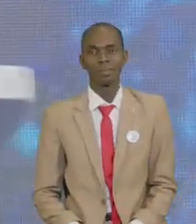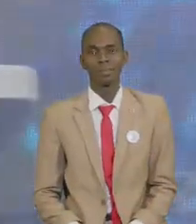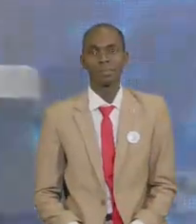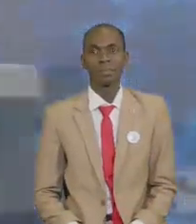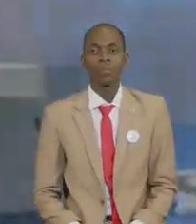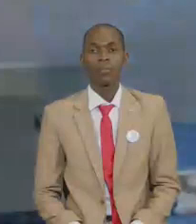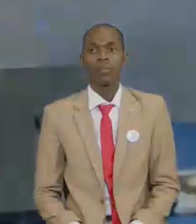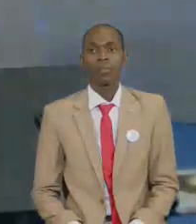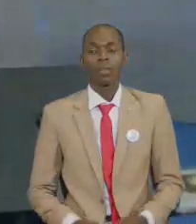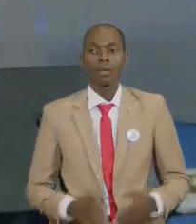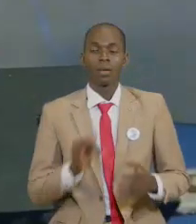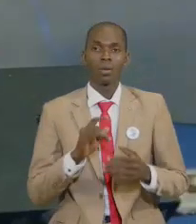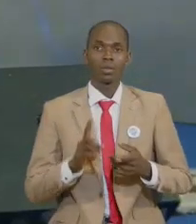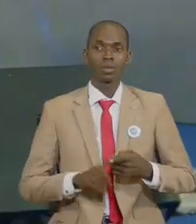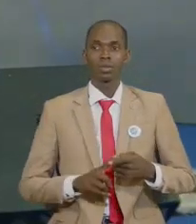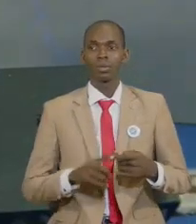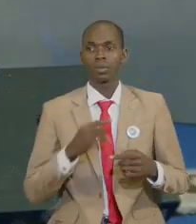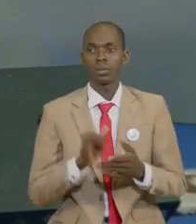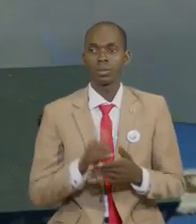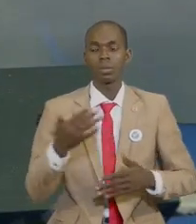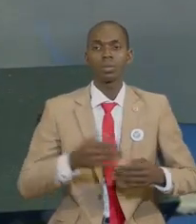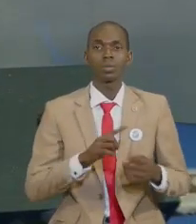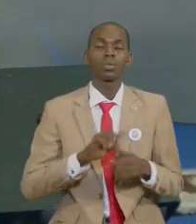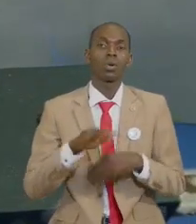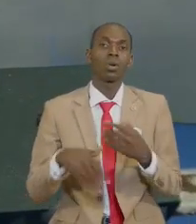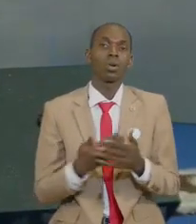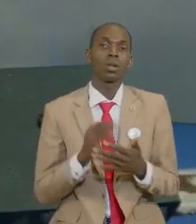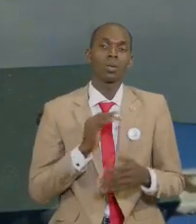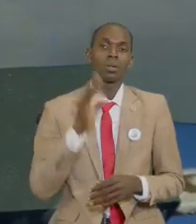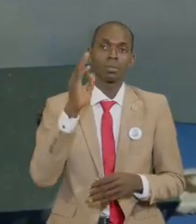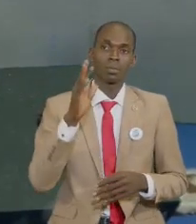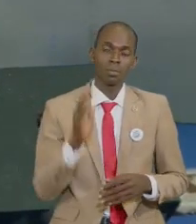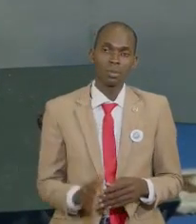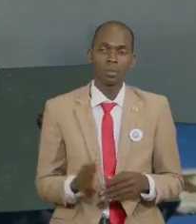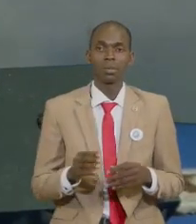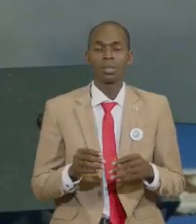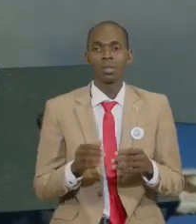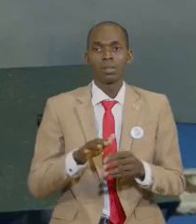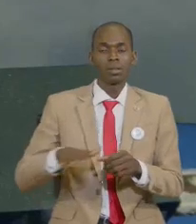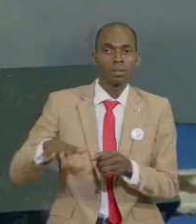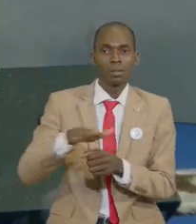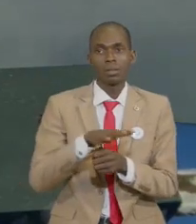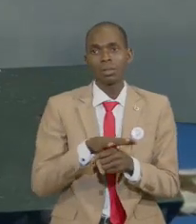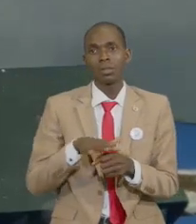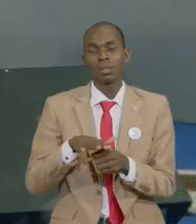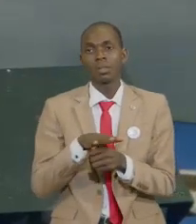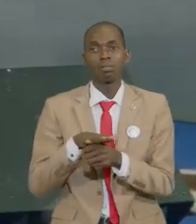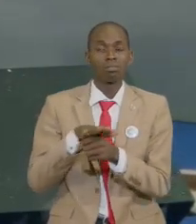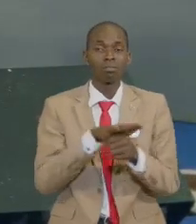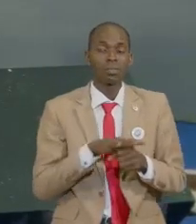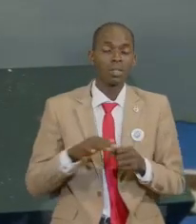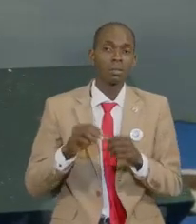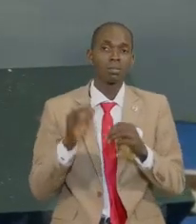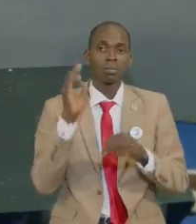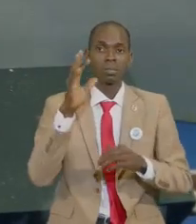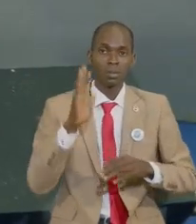our overseers, superintendents, general superintendents, and pastors of various